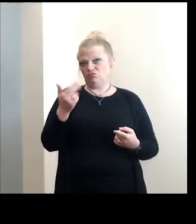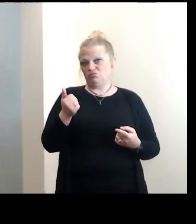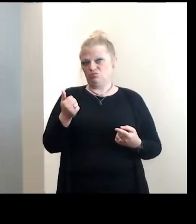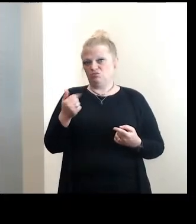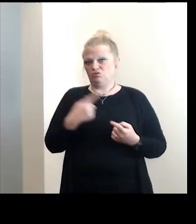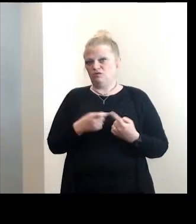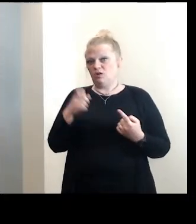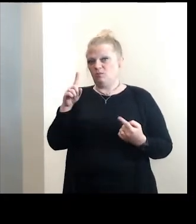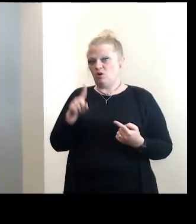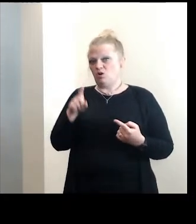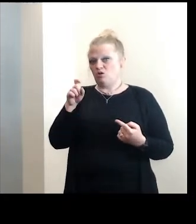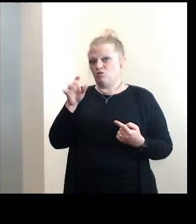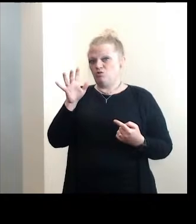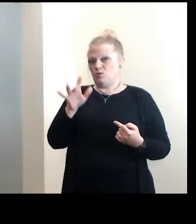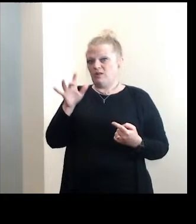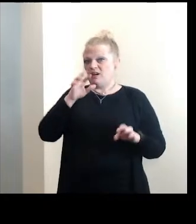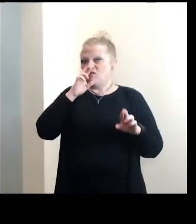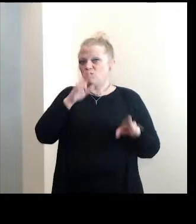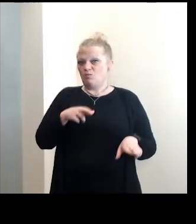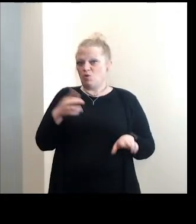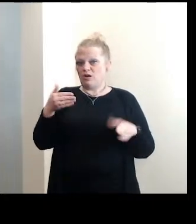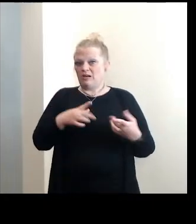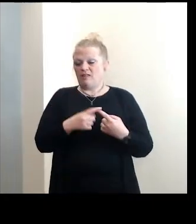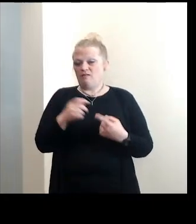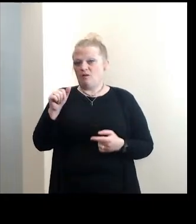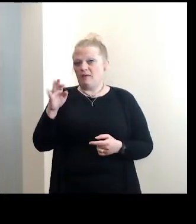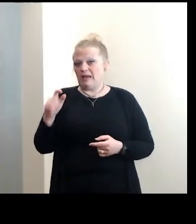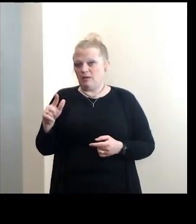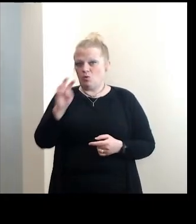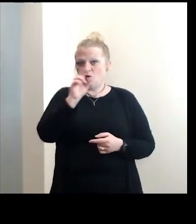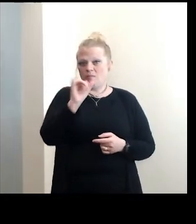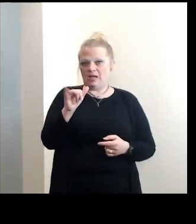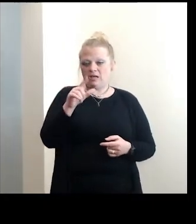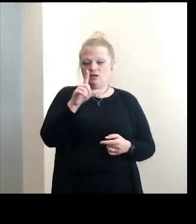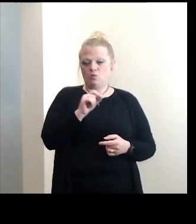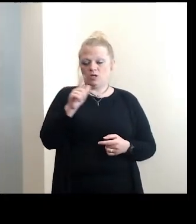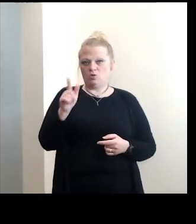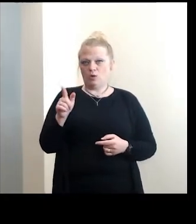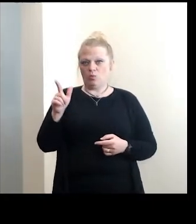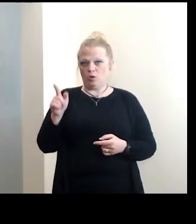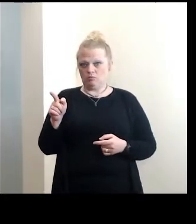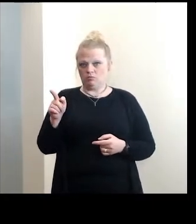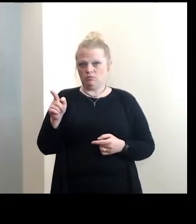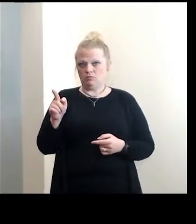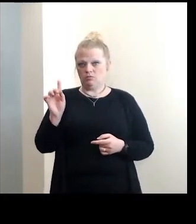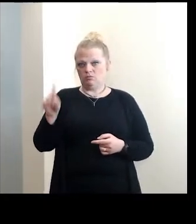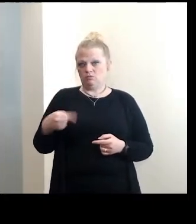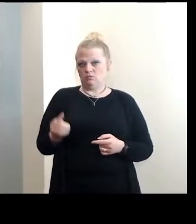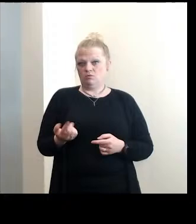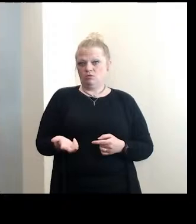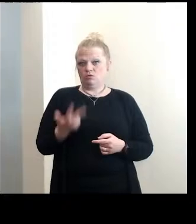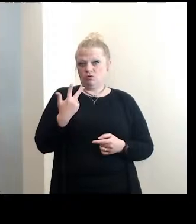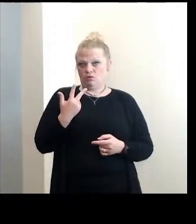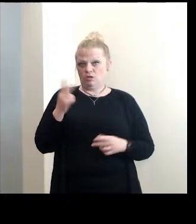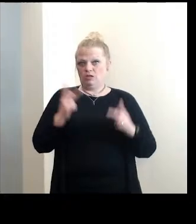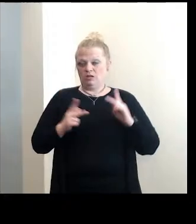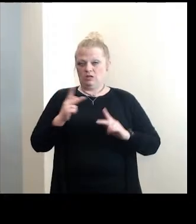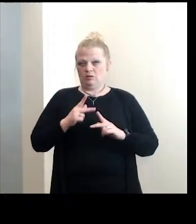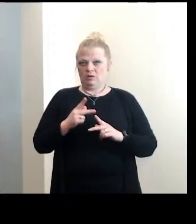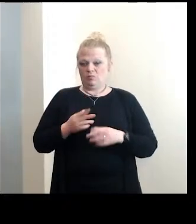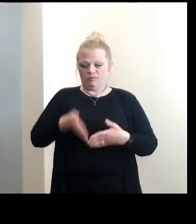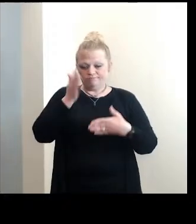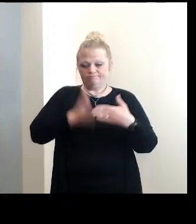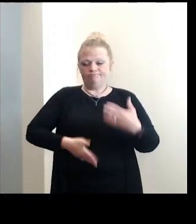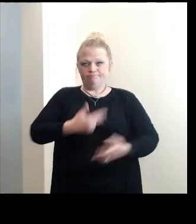the 125 reported deaths from April and May of 2021, only 3 people were fully